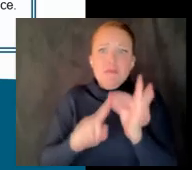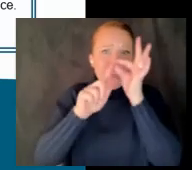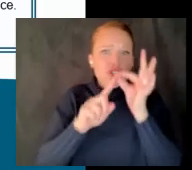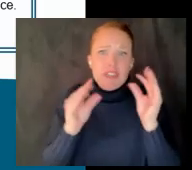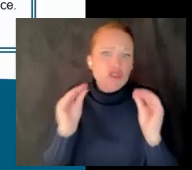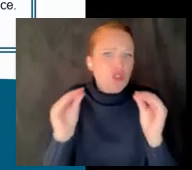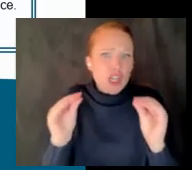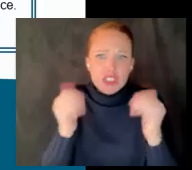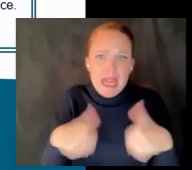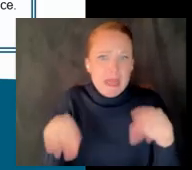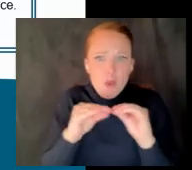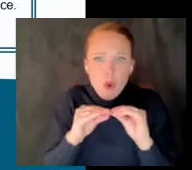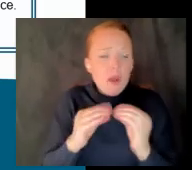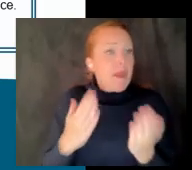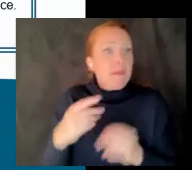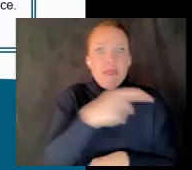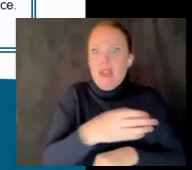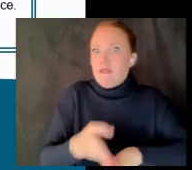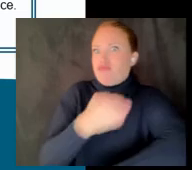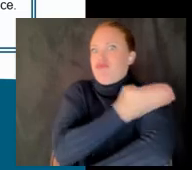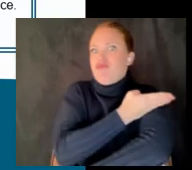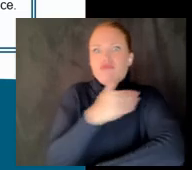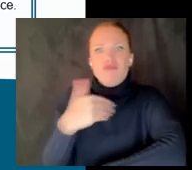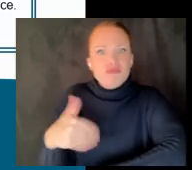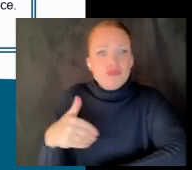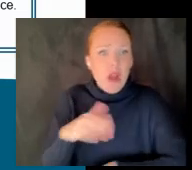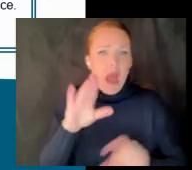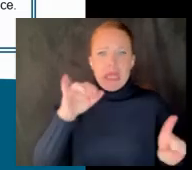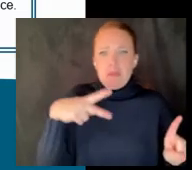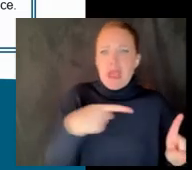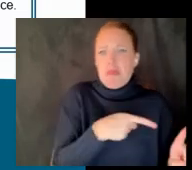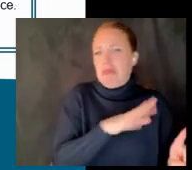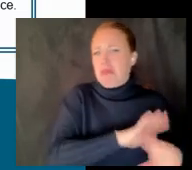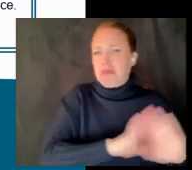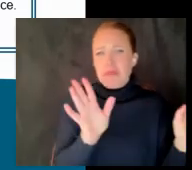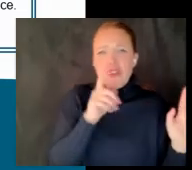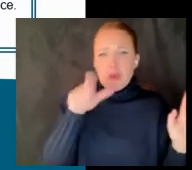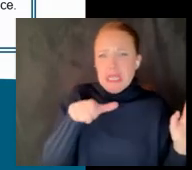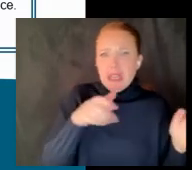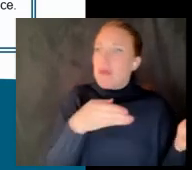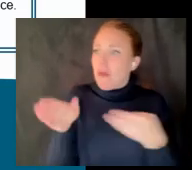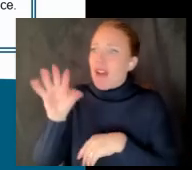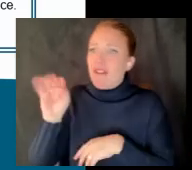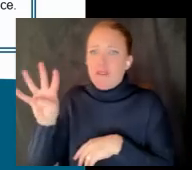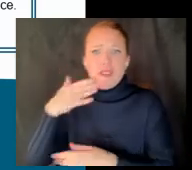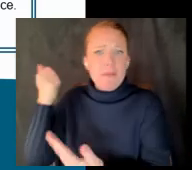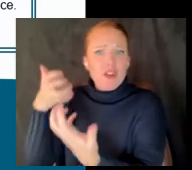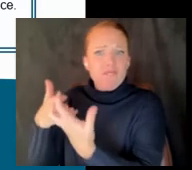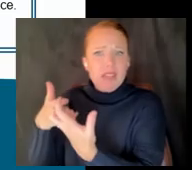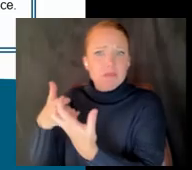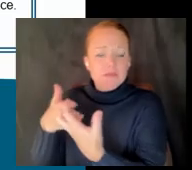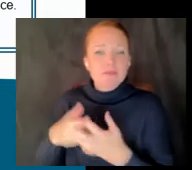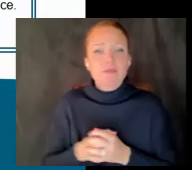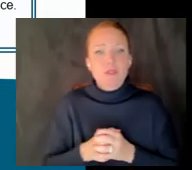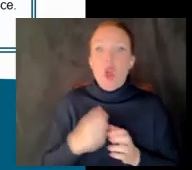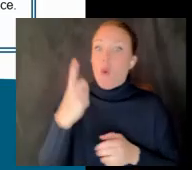and has made significant progress. In this case, a 504 plan may be more appropriate. One of the most